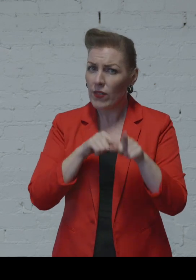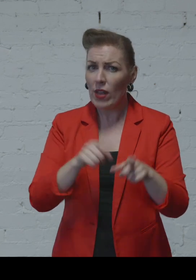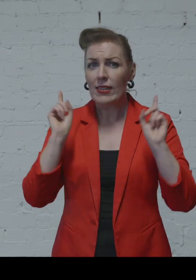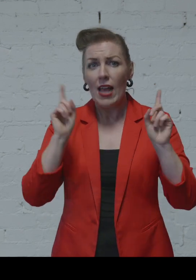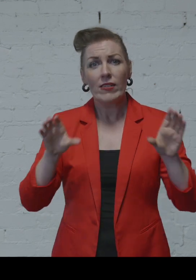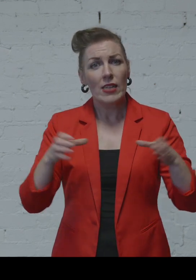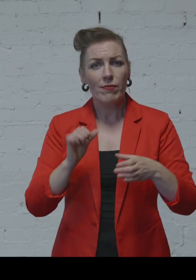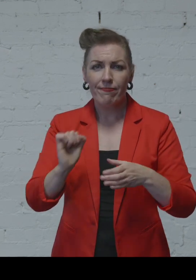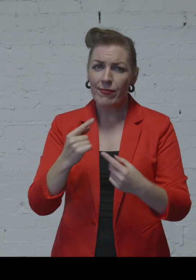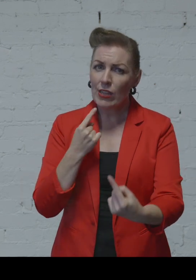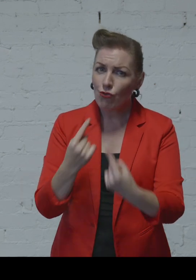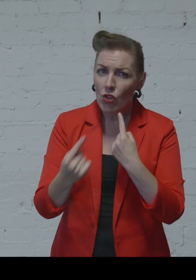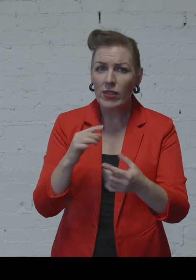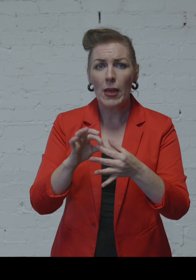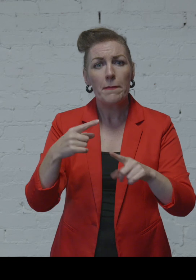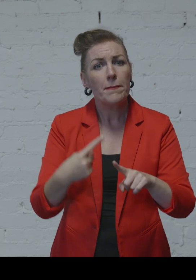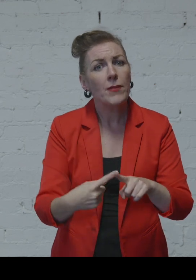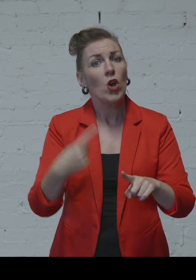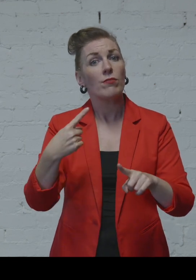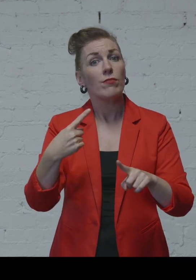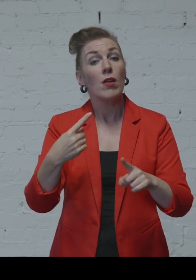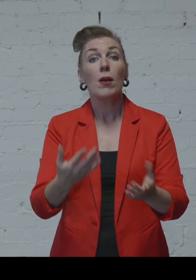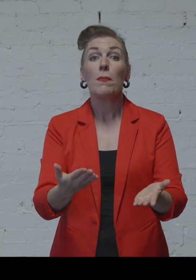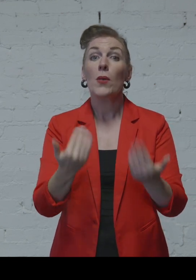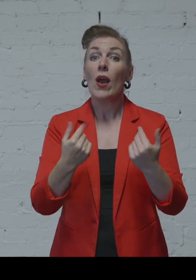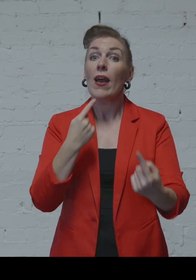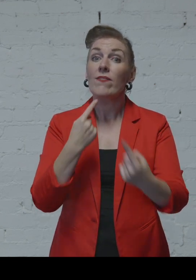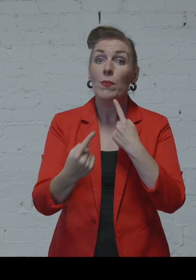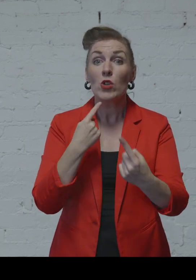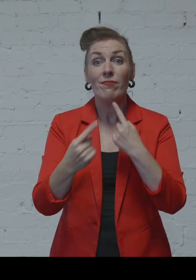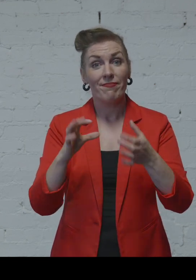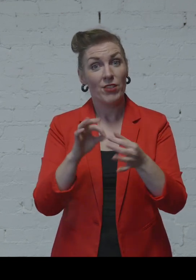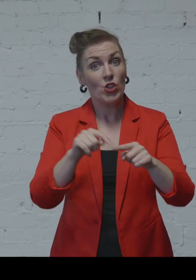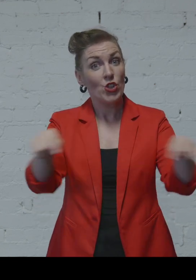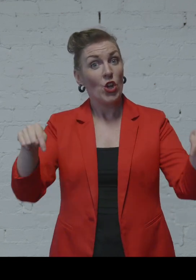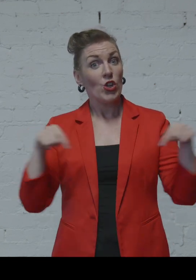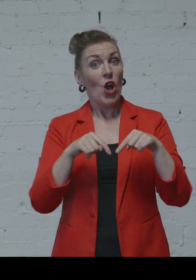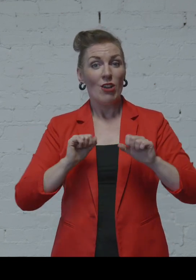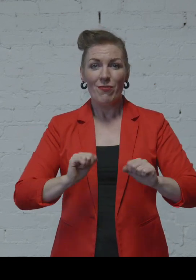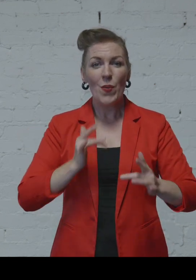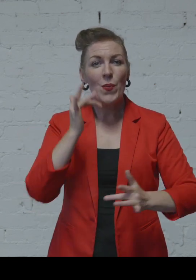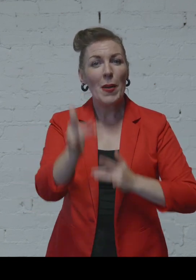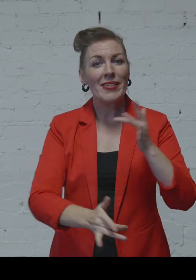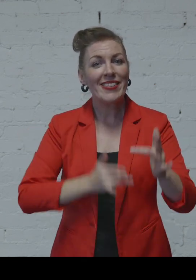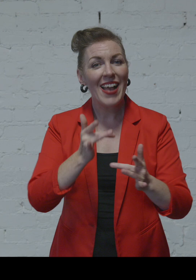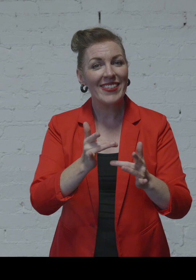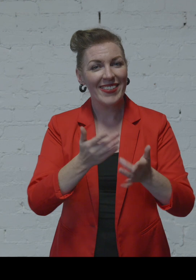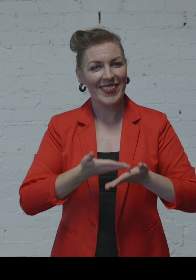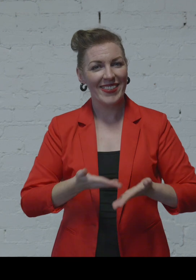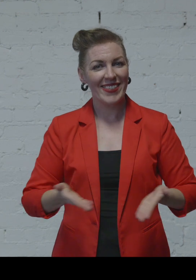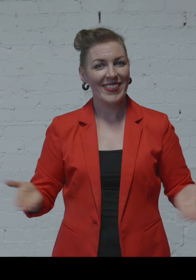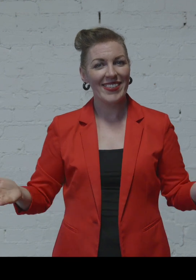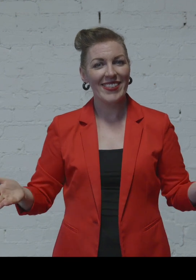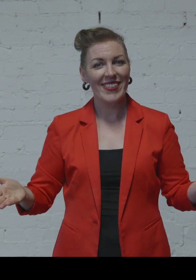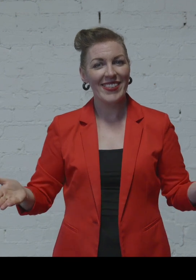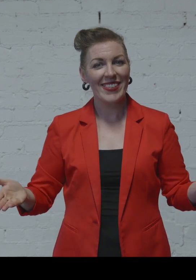Always follow Echo Echo team members' instructions in an emergency. Additional information on the Echo Echo Studios is available on our website